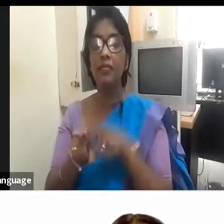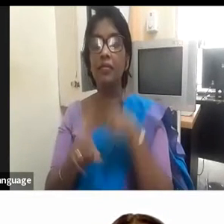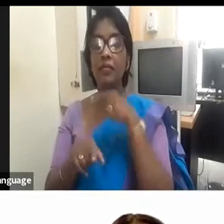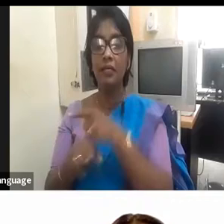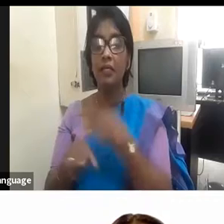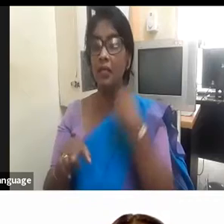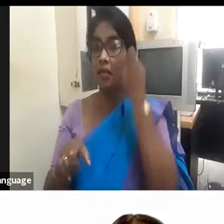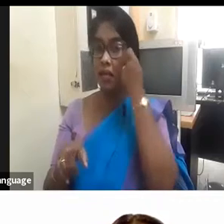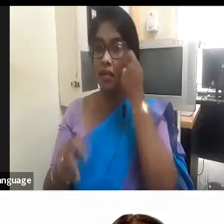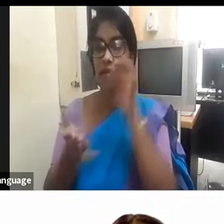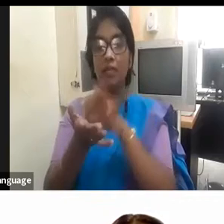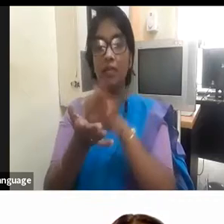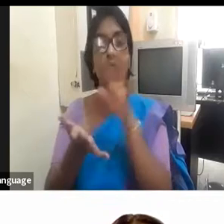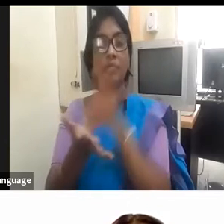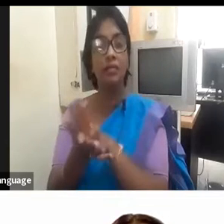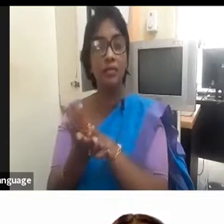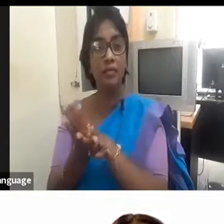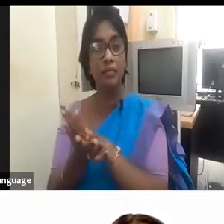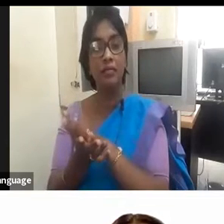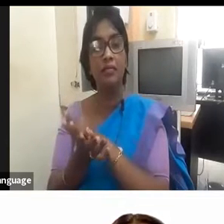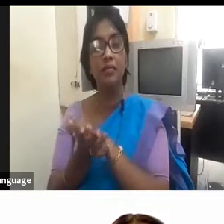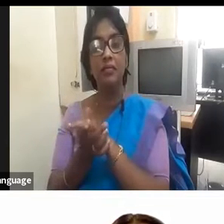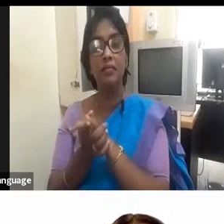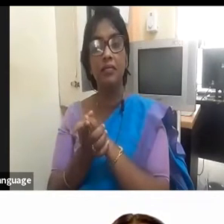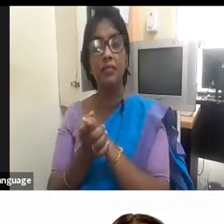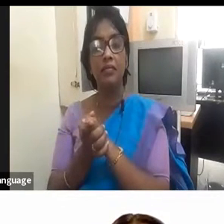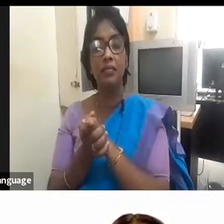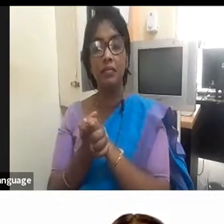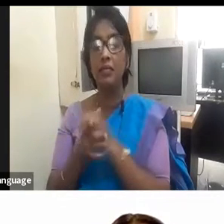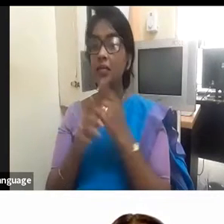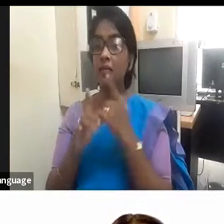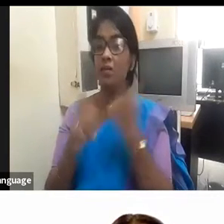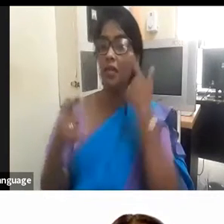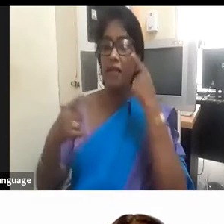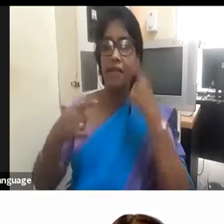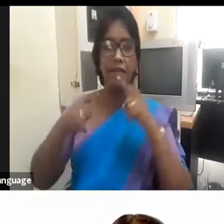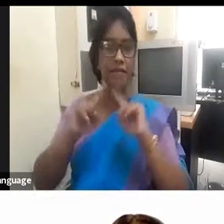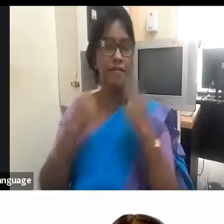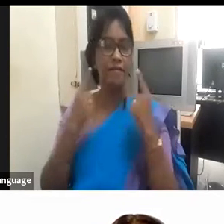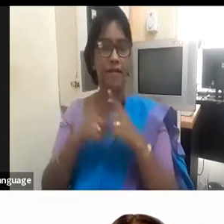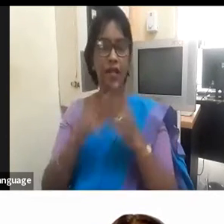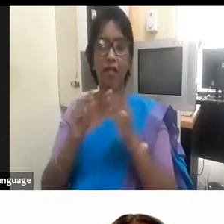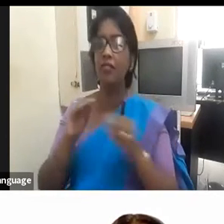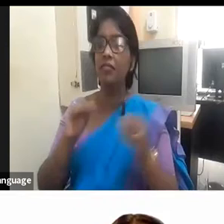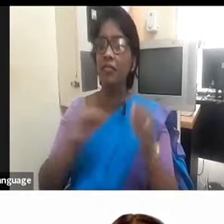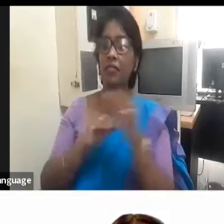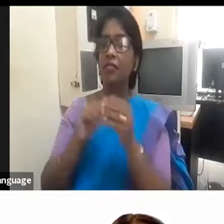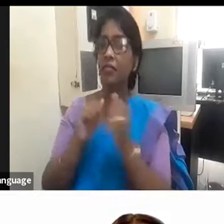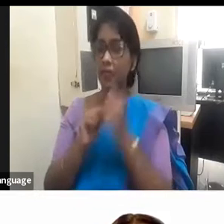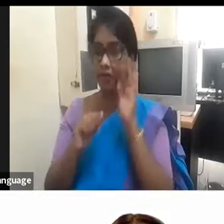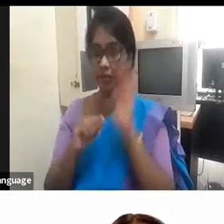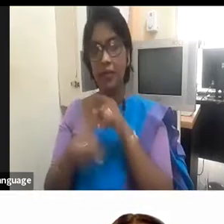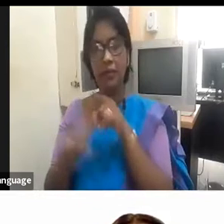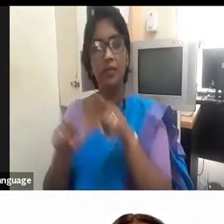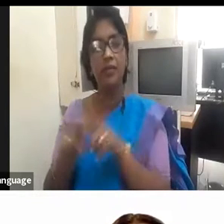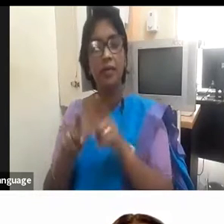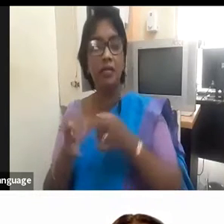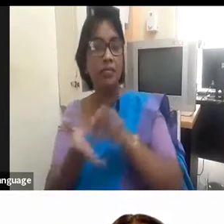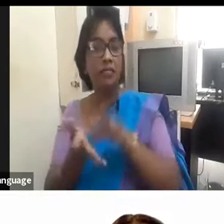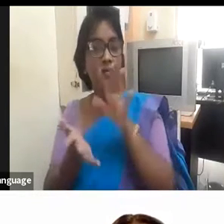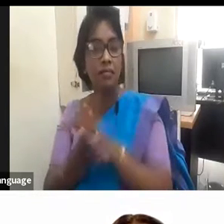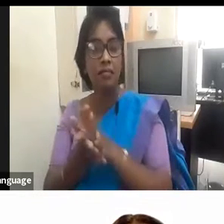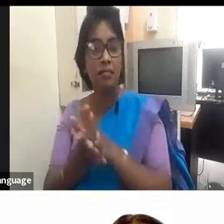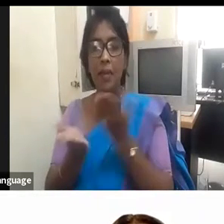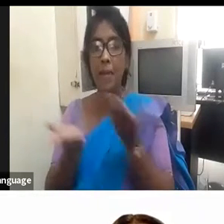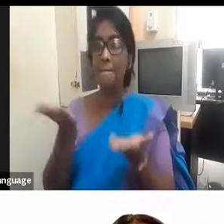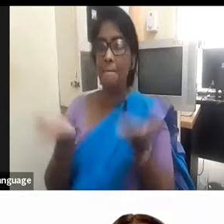for diversity options so that our decision is not biased to one side. If